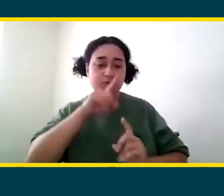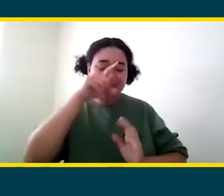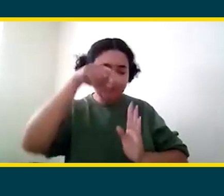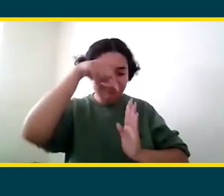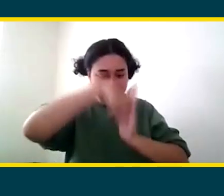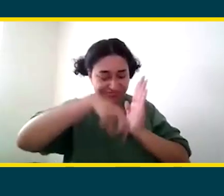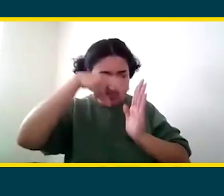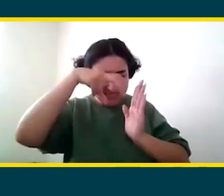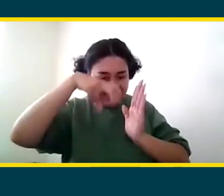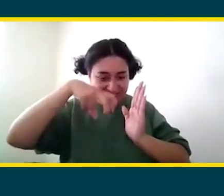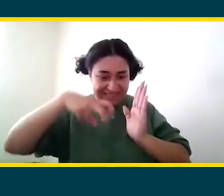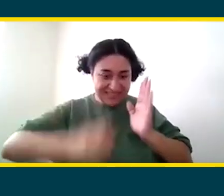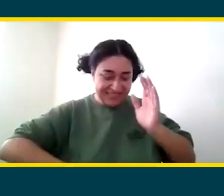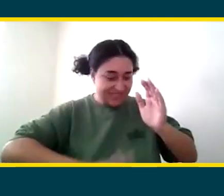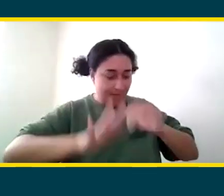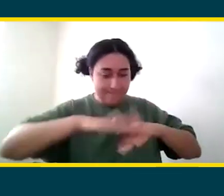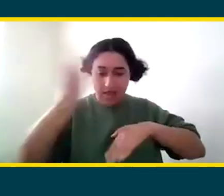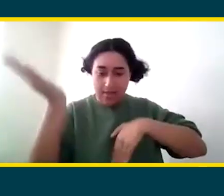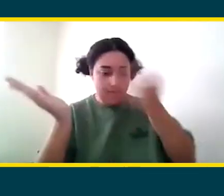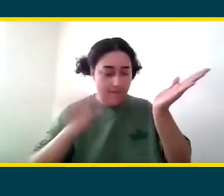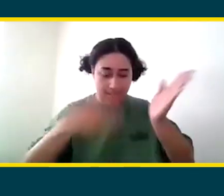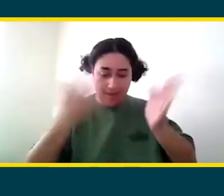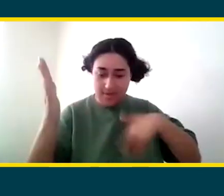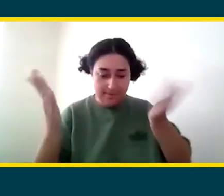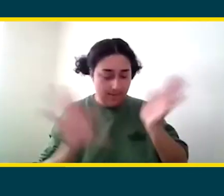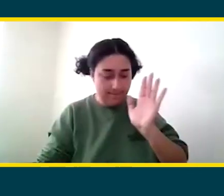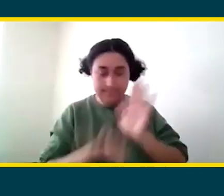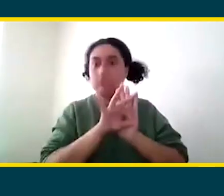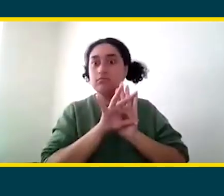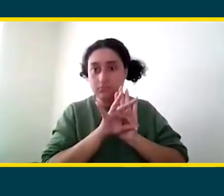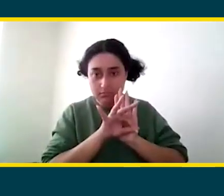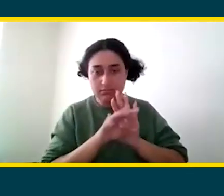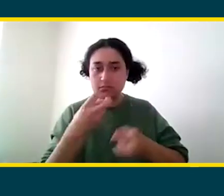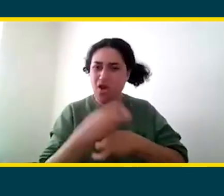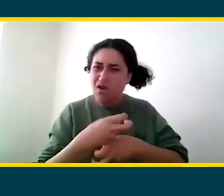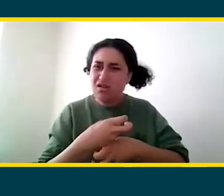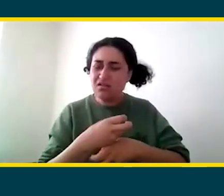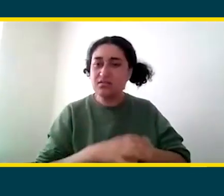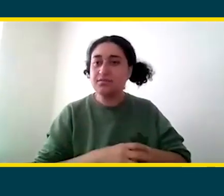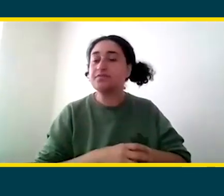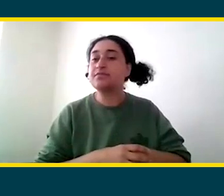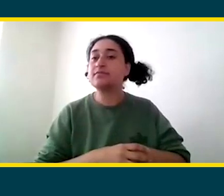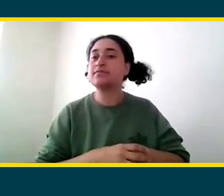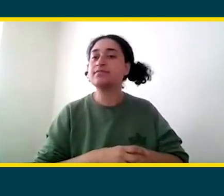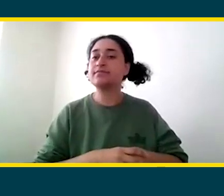stuff because it's under other stuff you've been putting in there for so long. This is Adrian. I have a 2-year-old, my spouse and